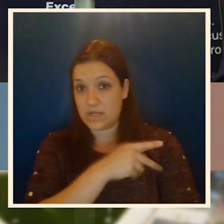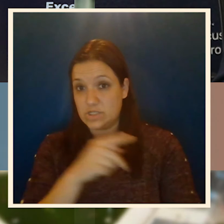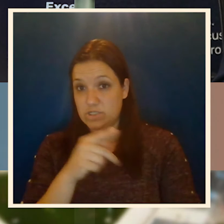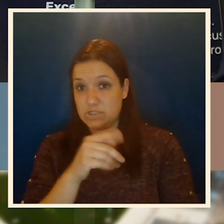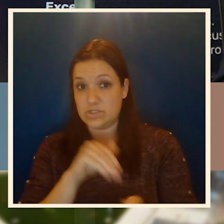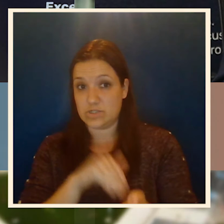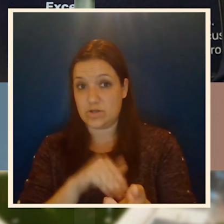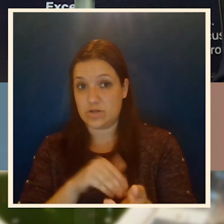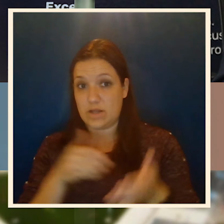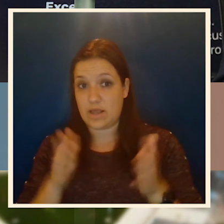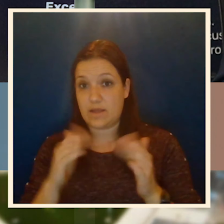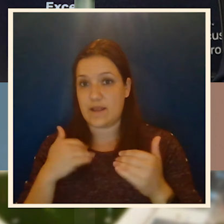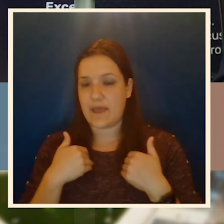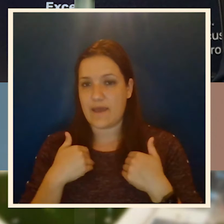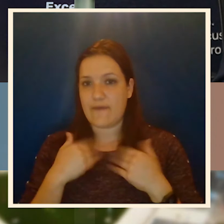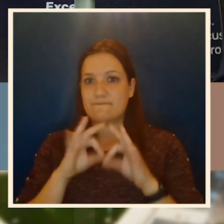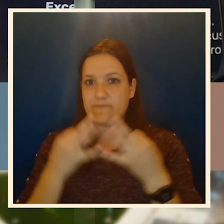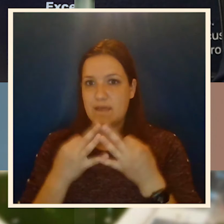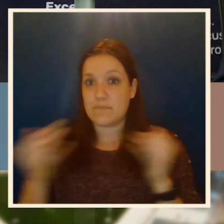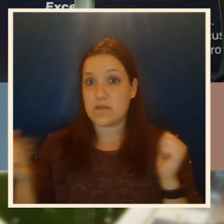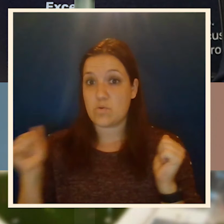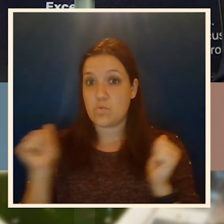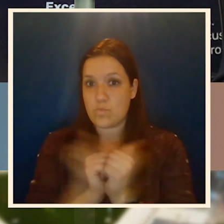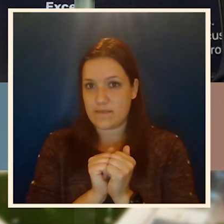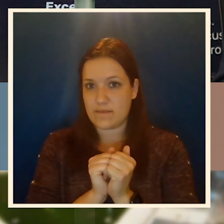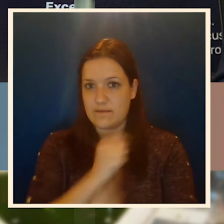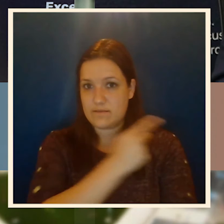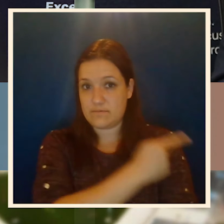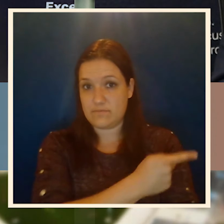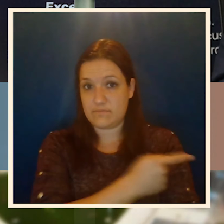have a family member with the patient?